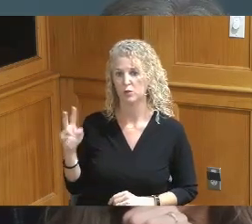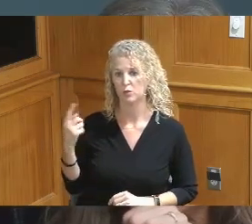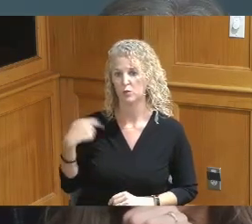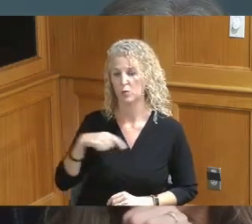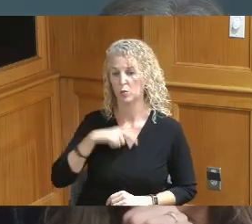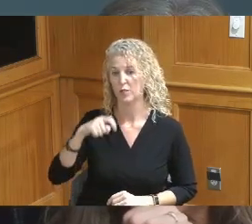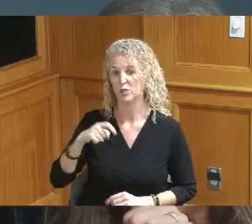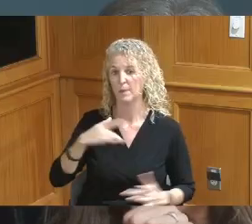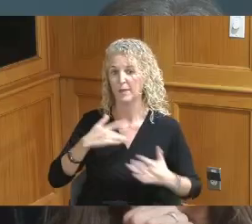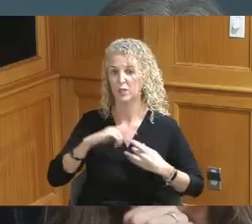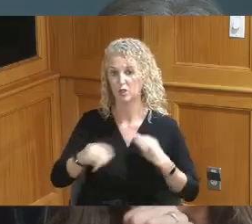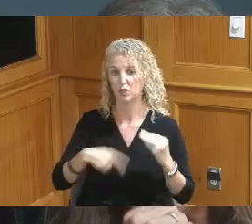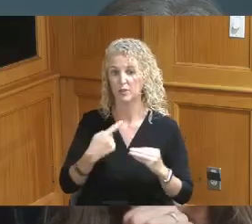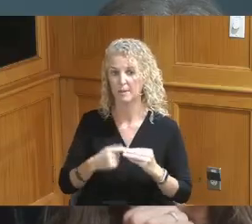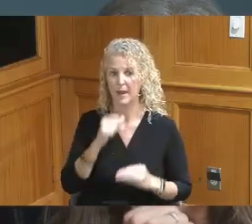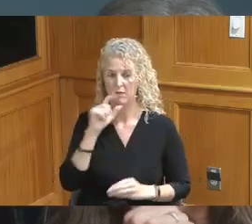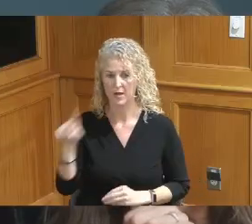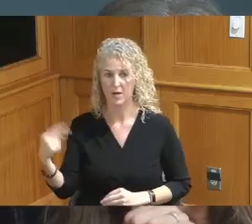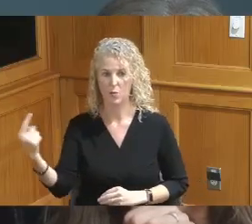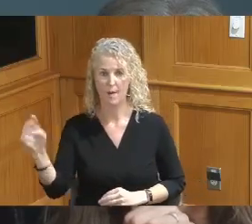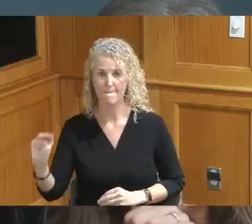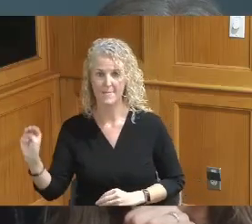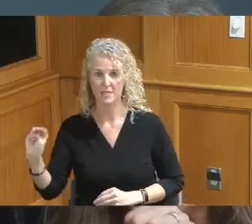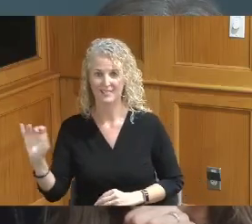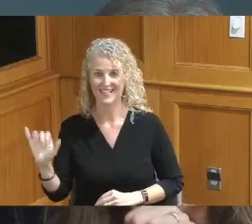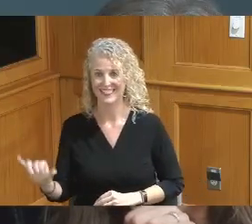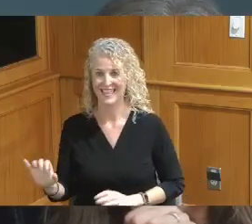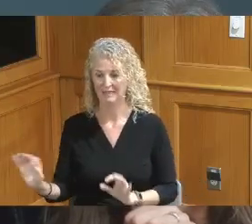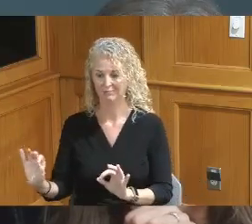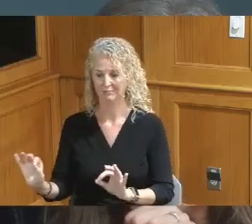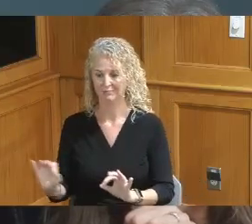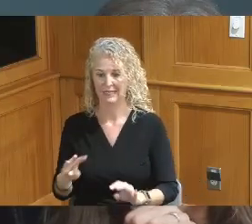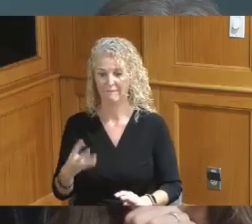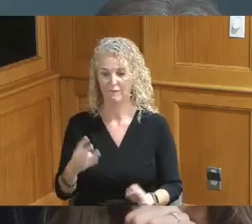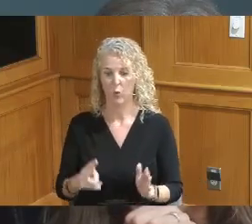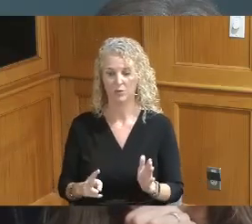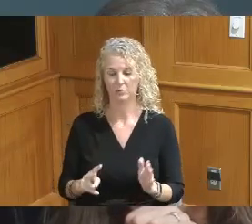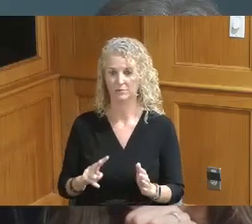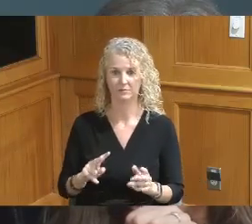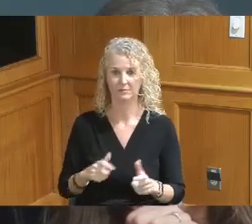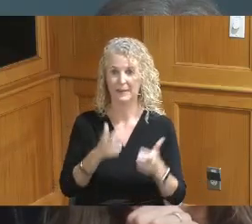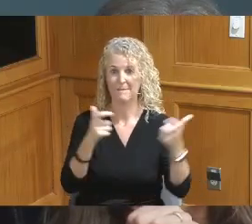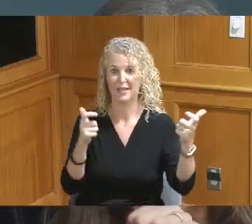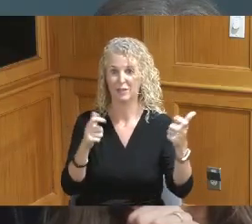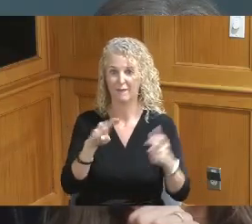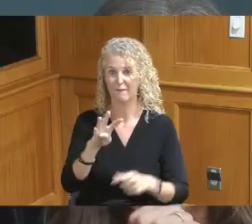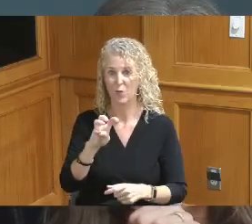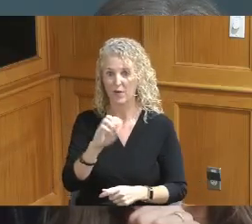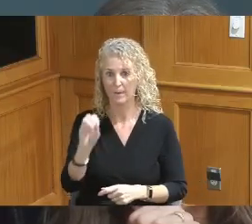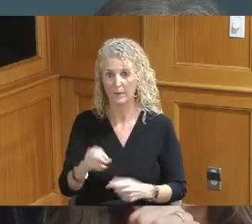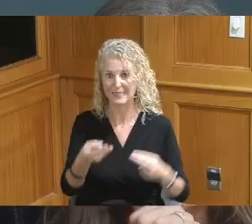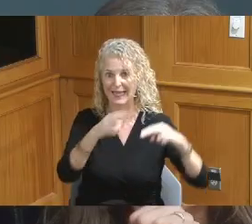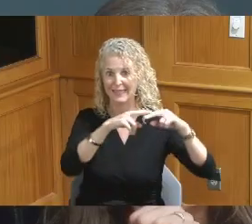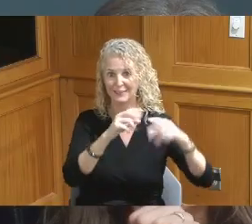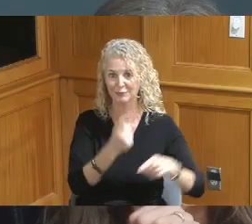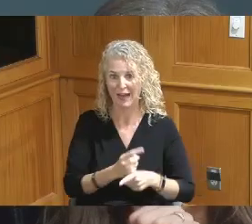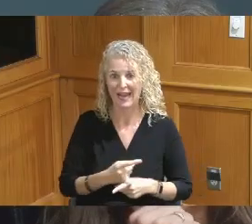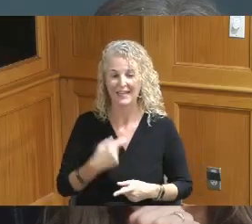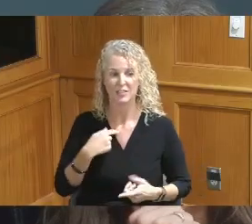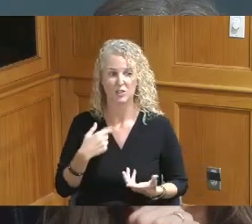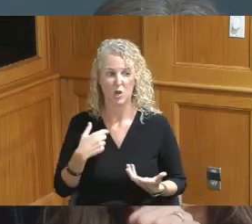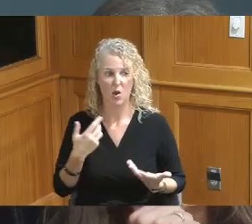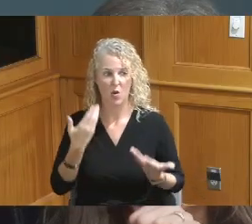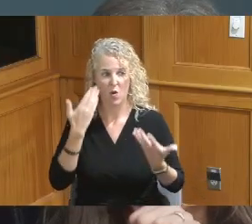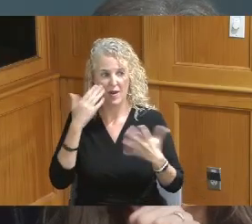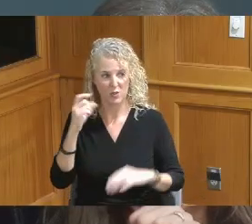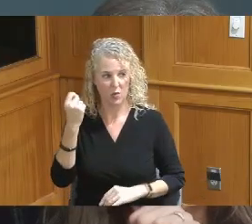worried about more so than the 1 million. That's 4 times as much money as we're talking about. So I just